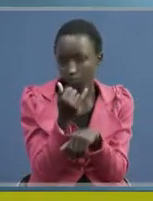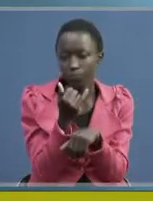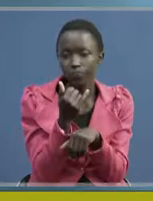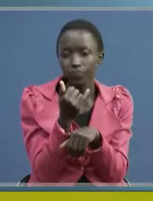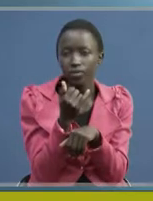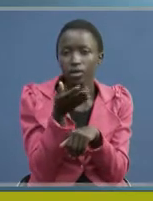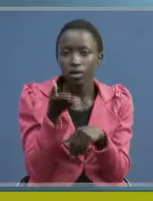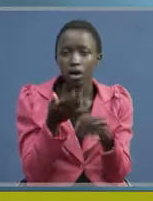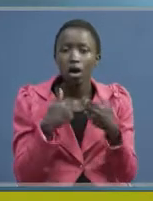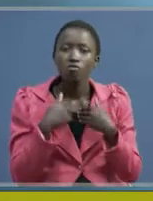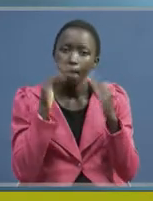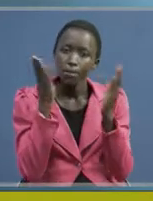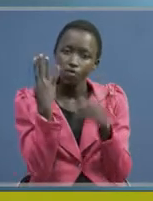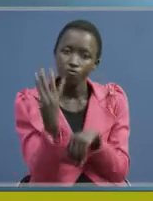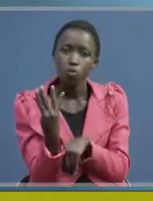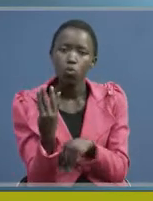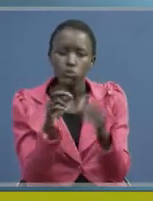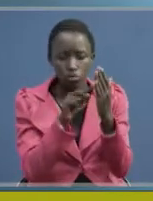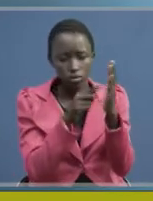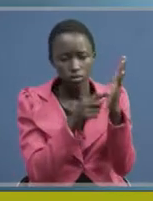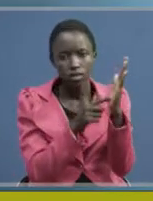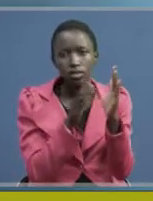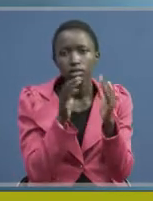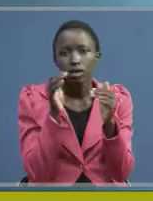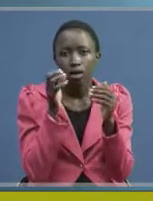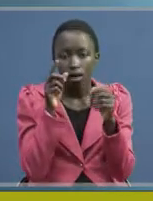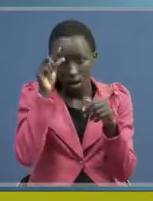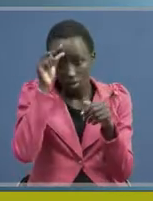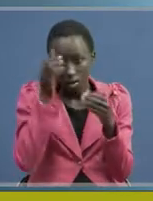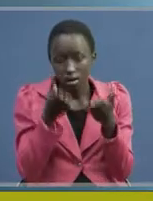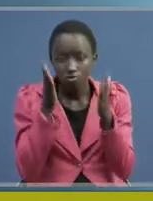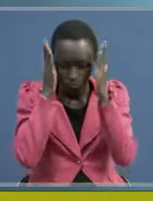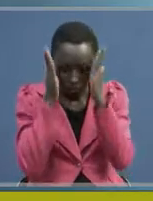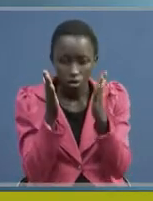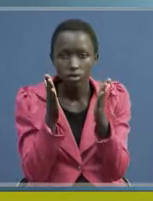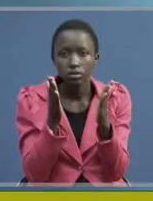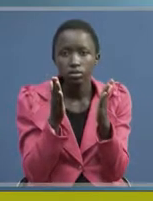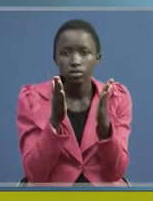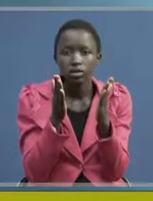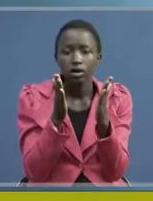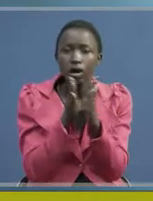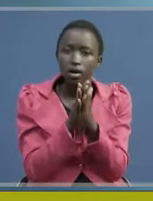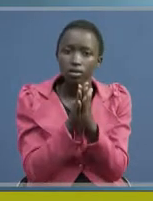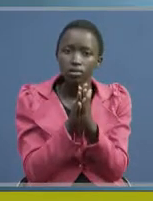least we have now the big four agenda whereby the government is so committed, and